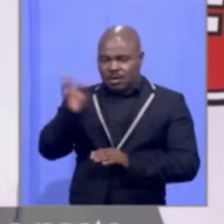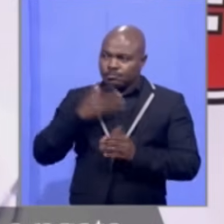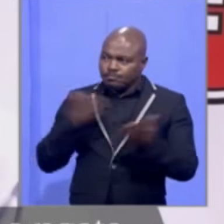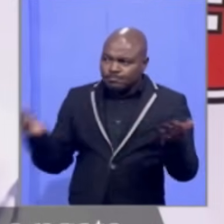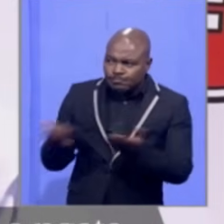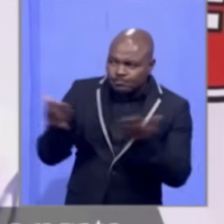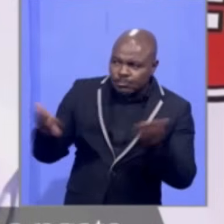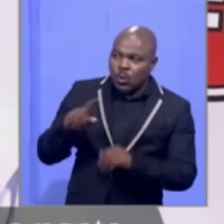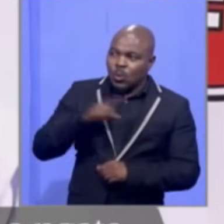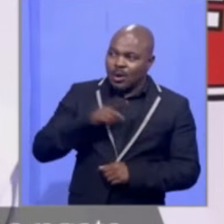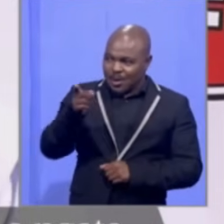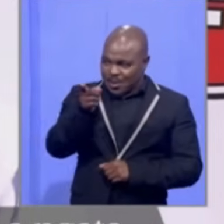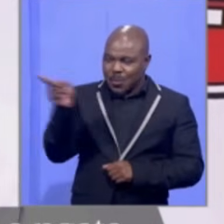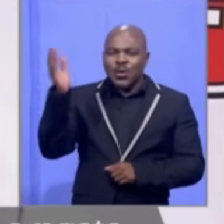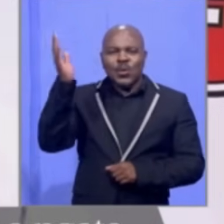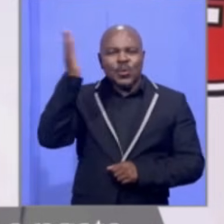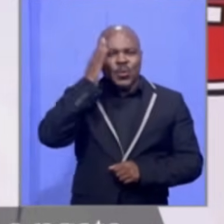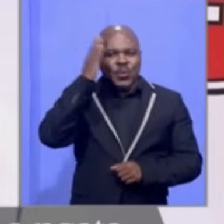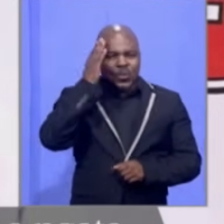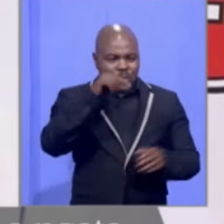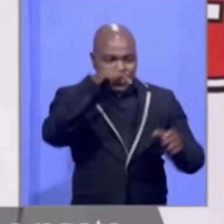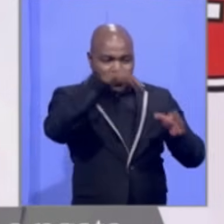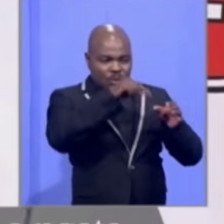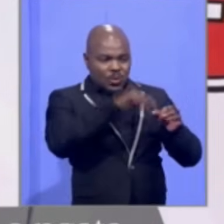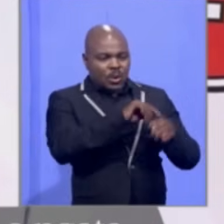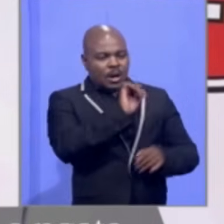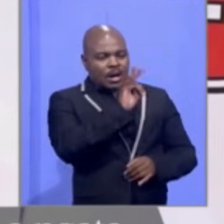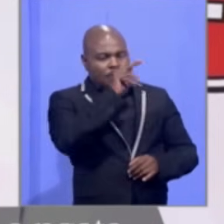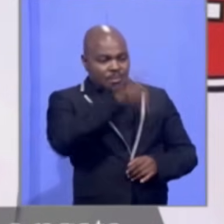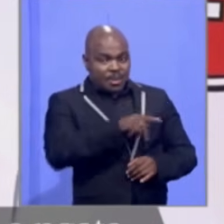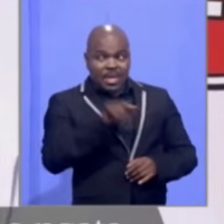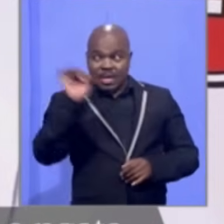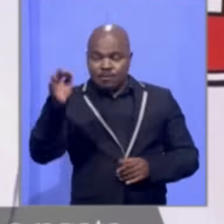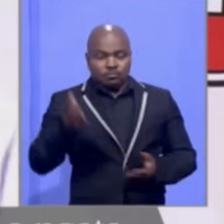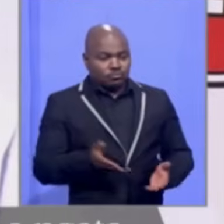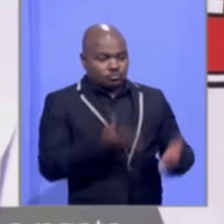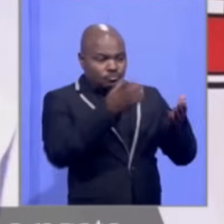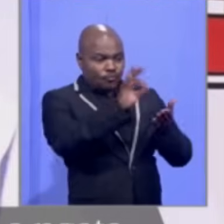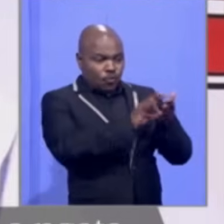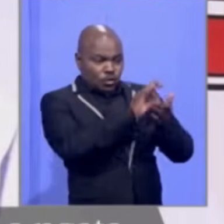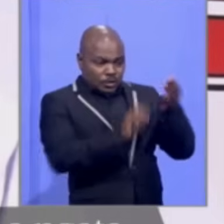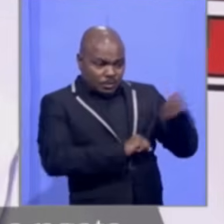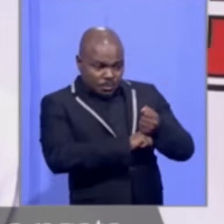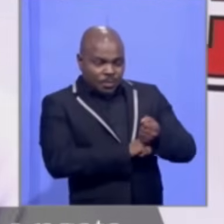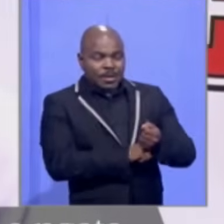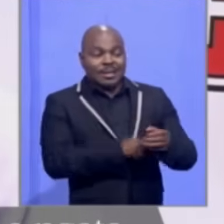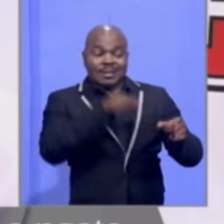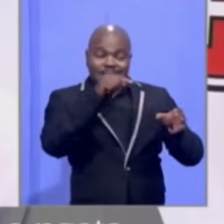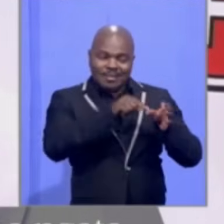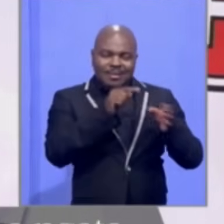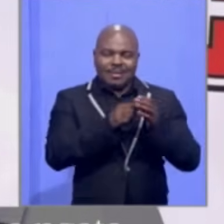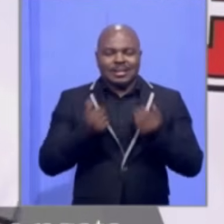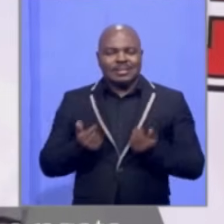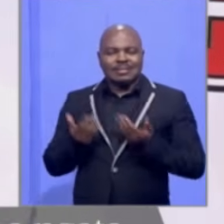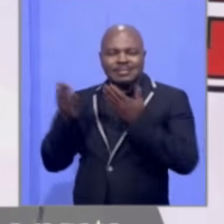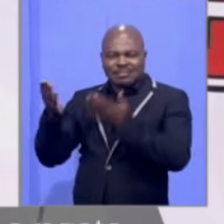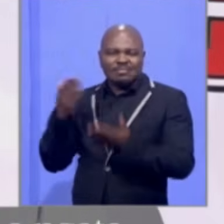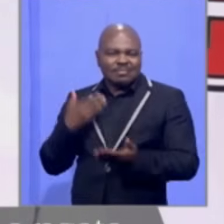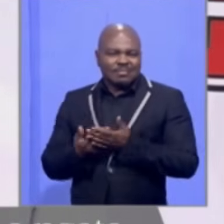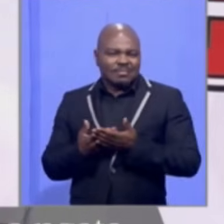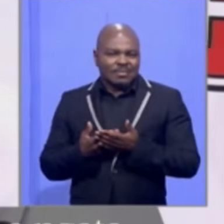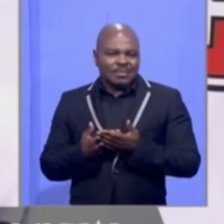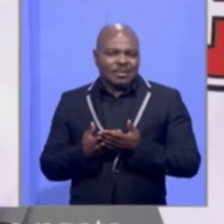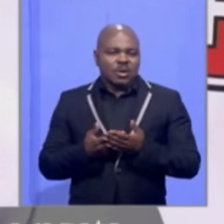the IFP, when given a chance to govern, the IFP is able to deliver. We are able